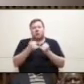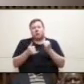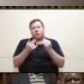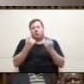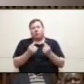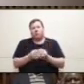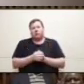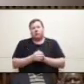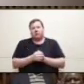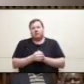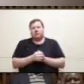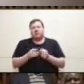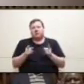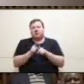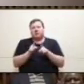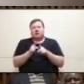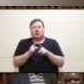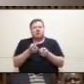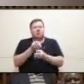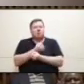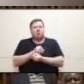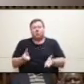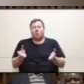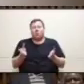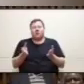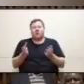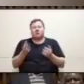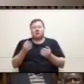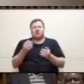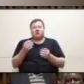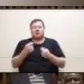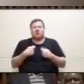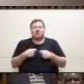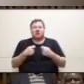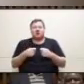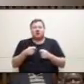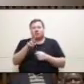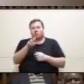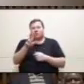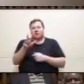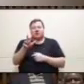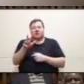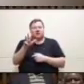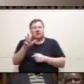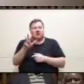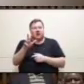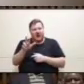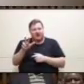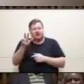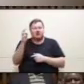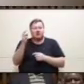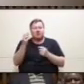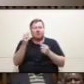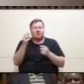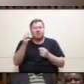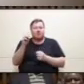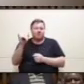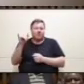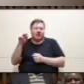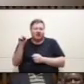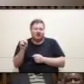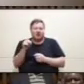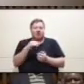expenditure, which is around 83 million, which relates mainly to interest from Auditor General, the interest